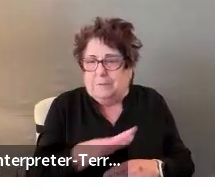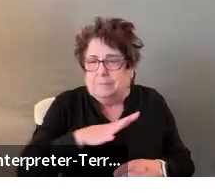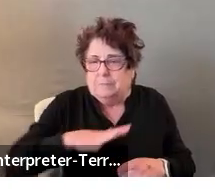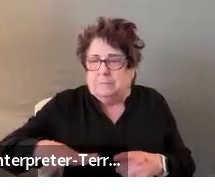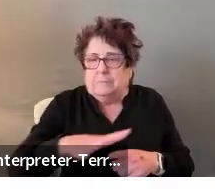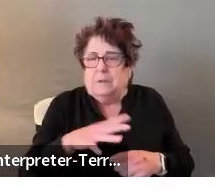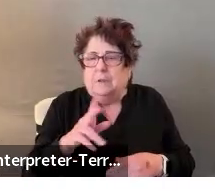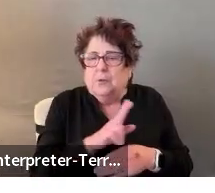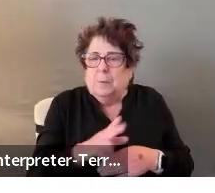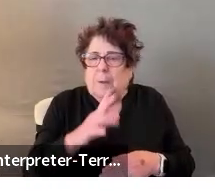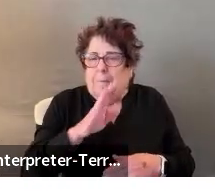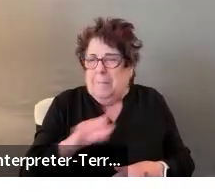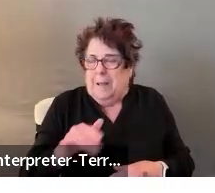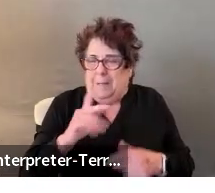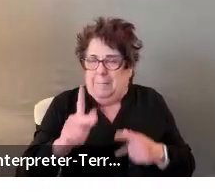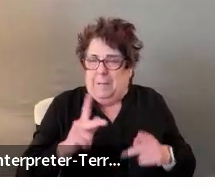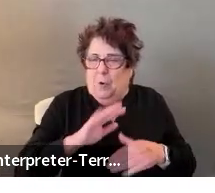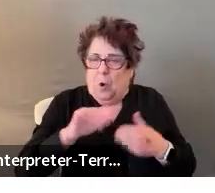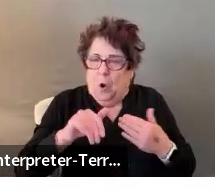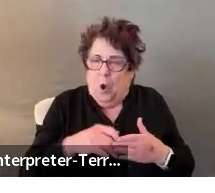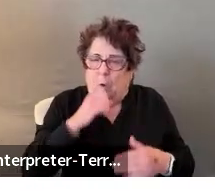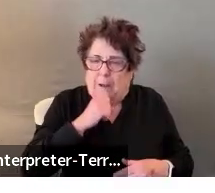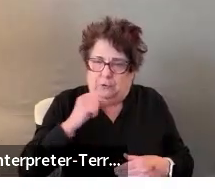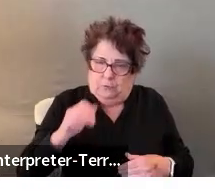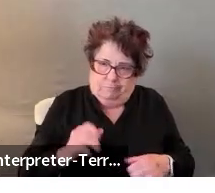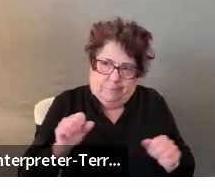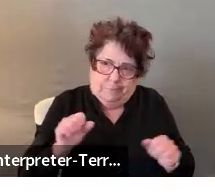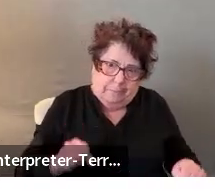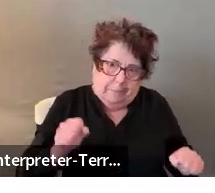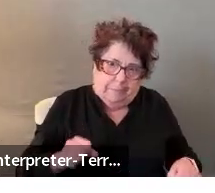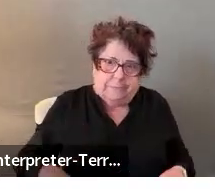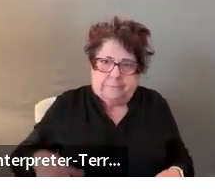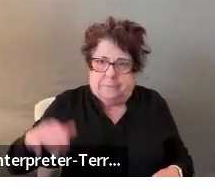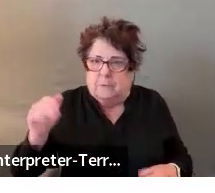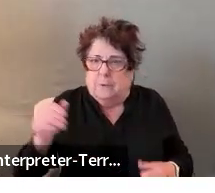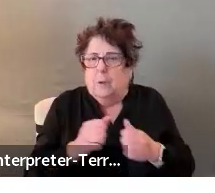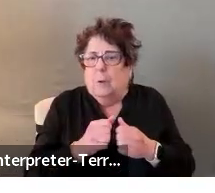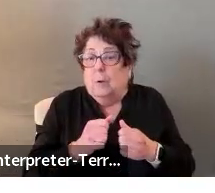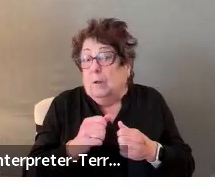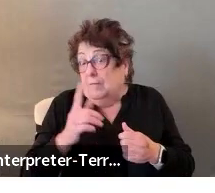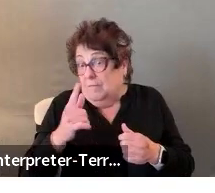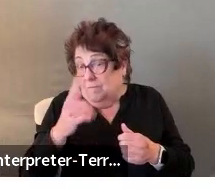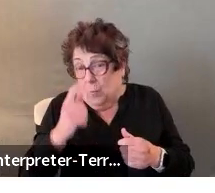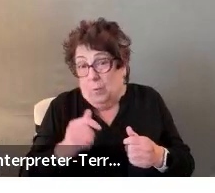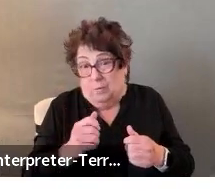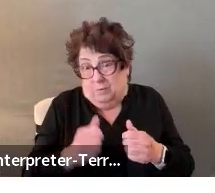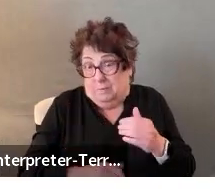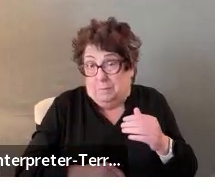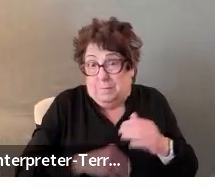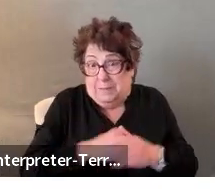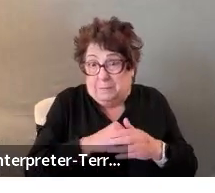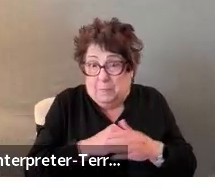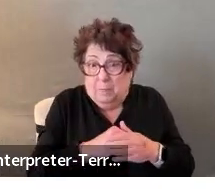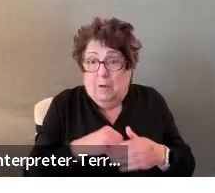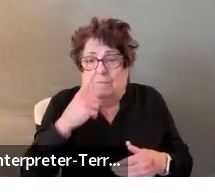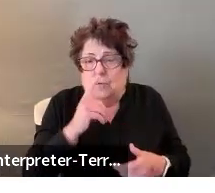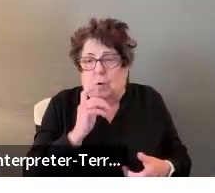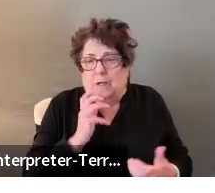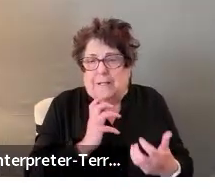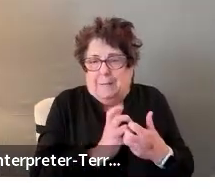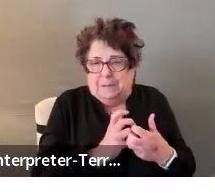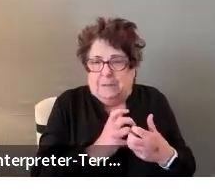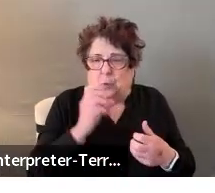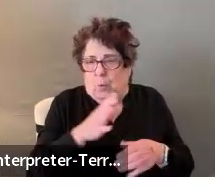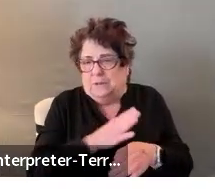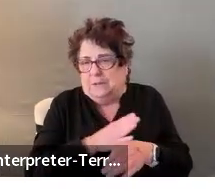for adaptation or specialized design. Generally speaking, this concept is applied to the design of a home or